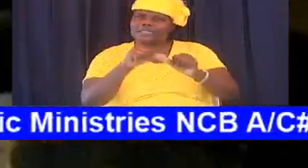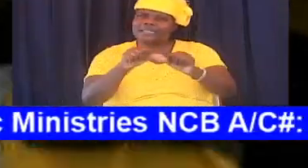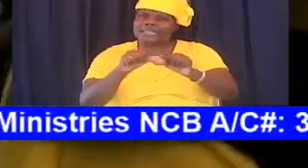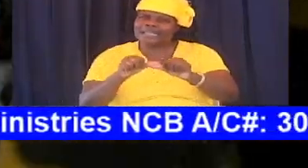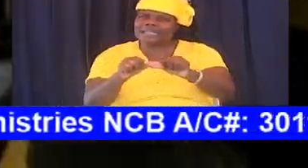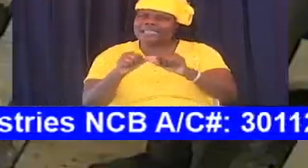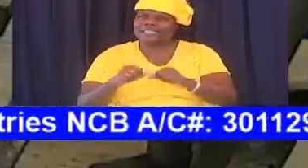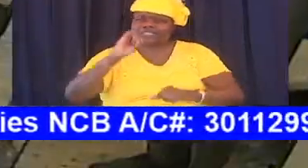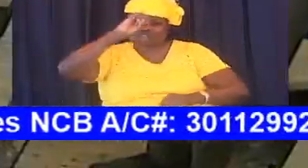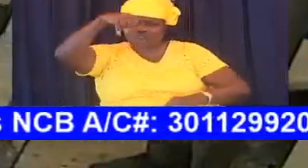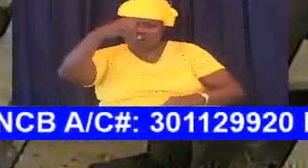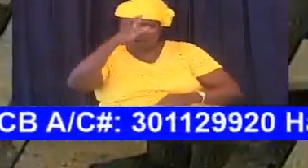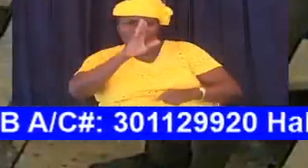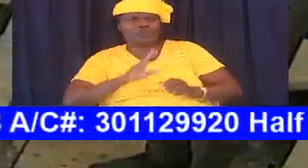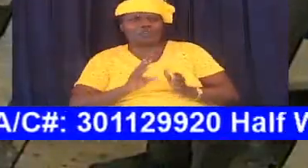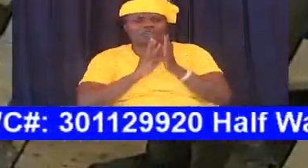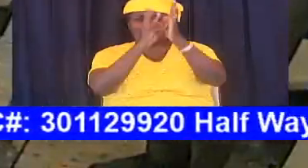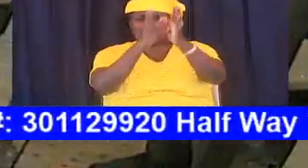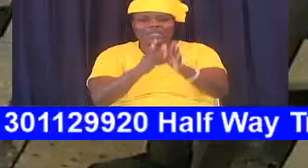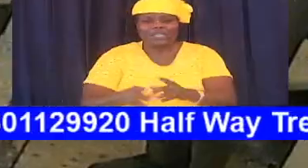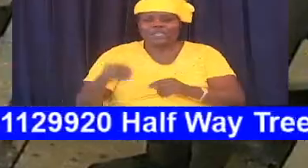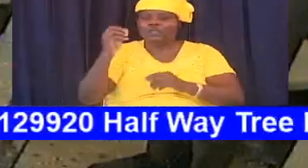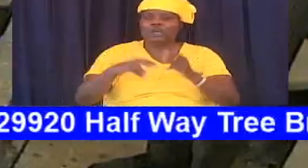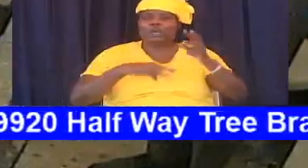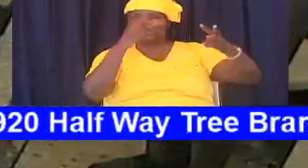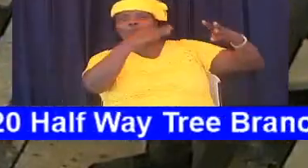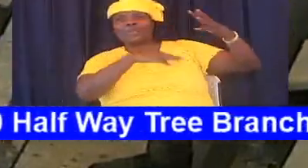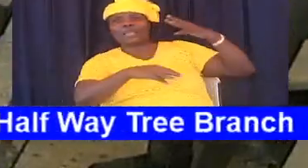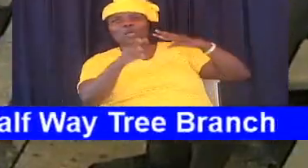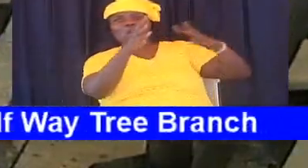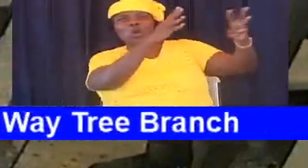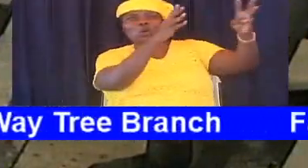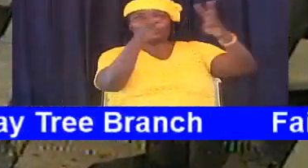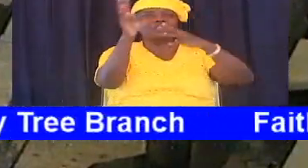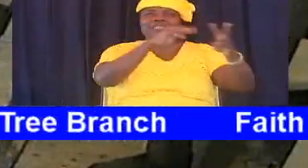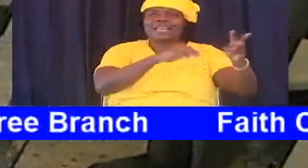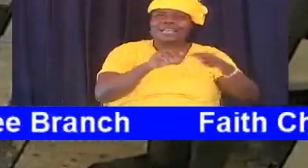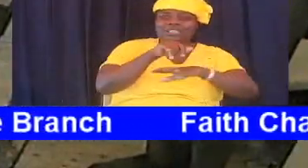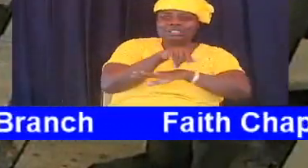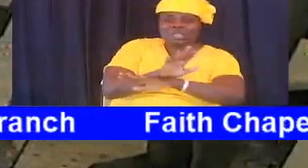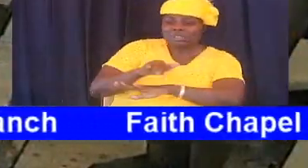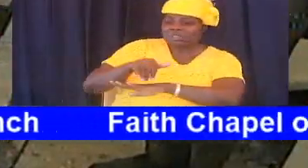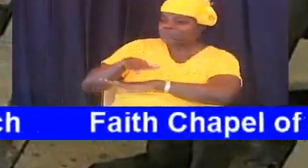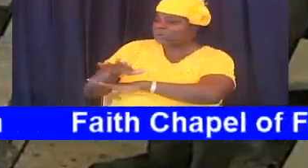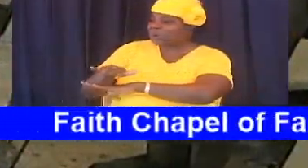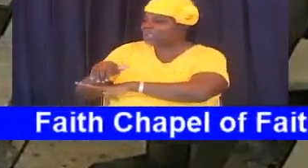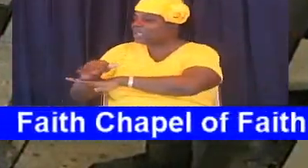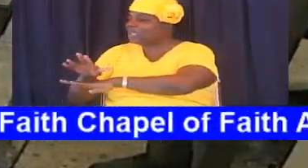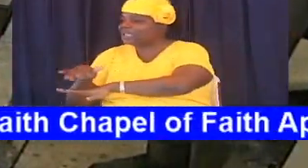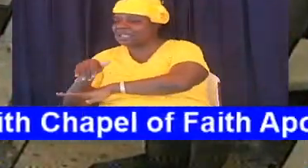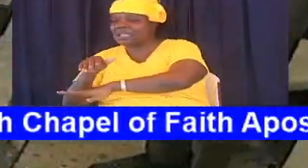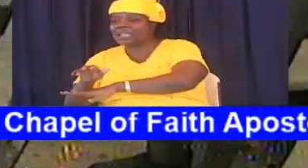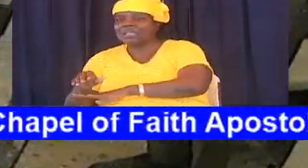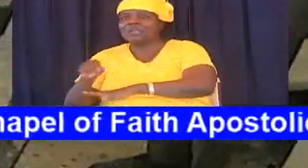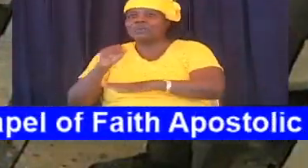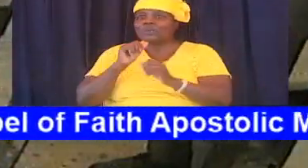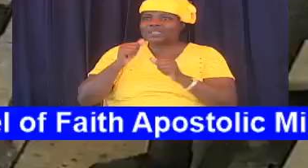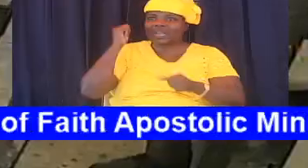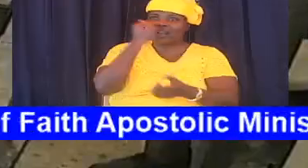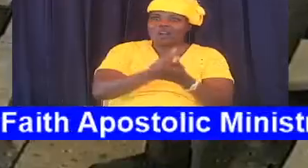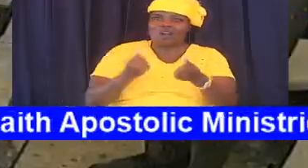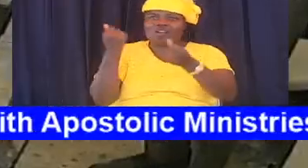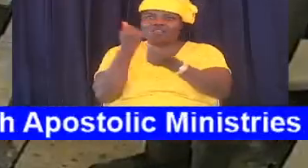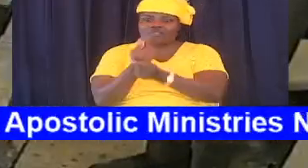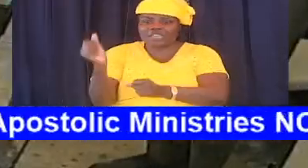Forward still to Jehovah's will, for the people's nation's great. With